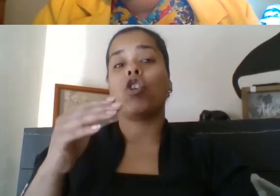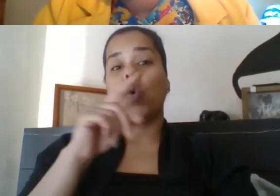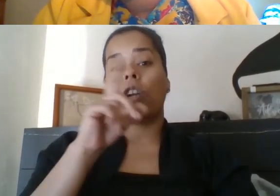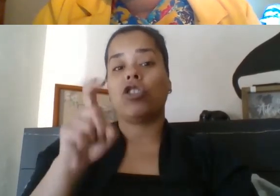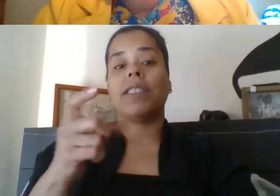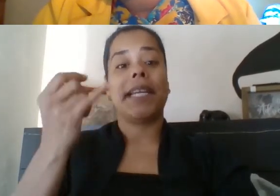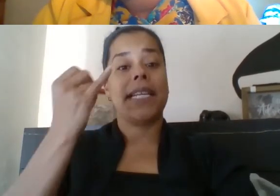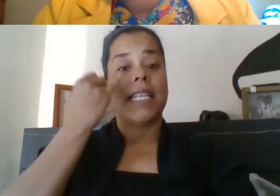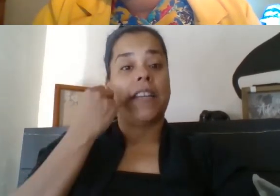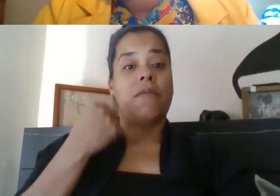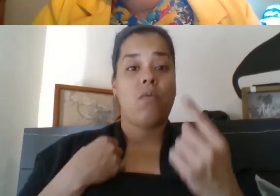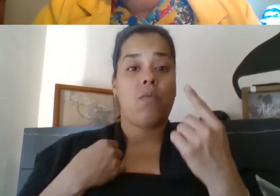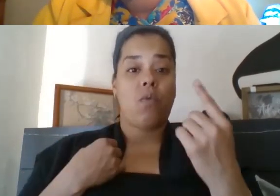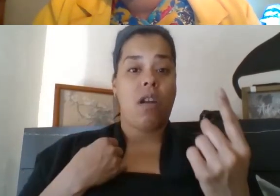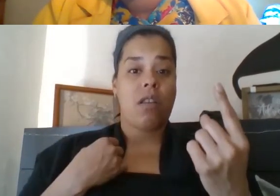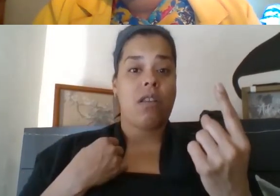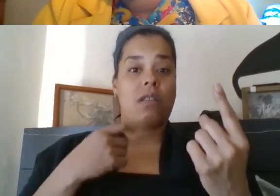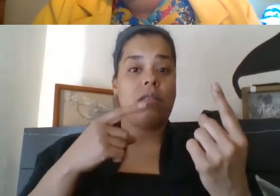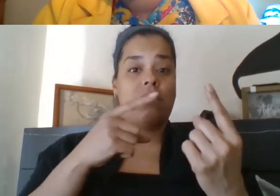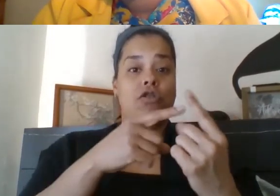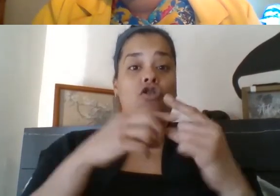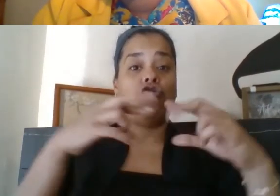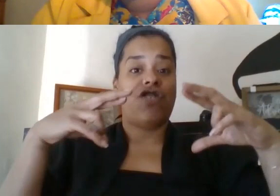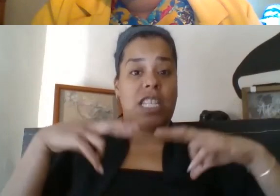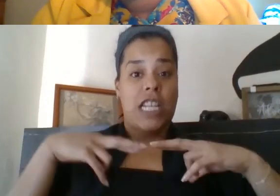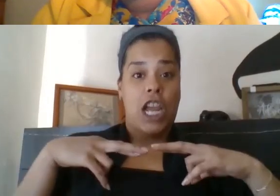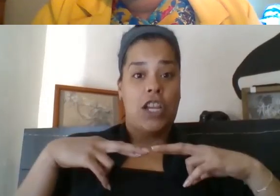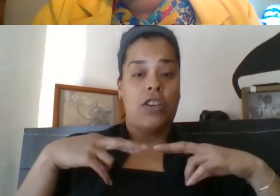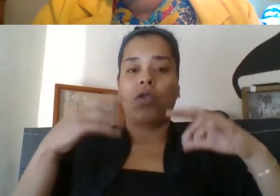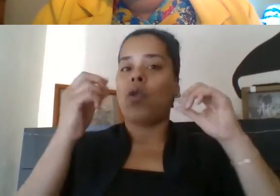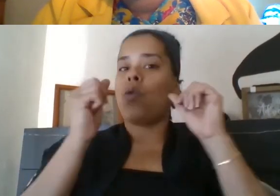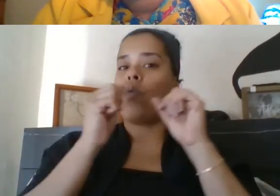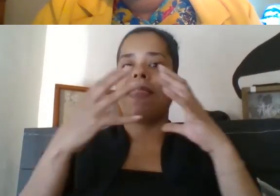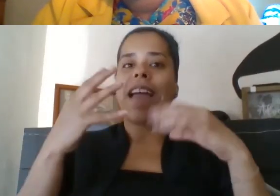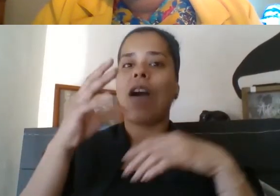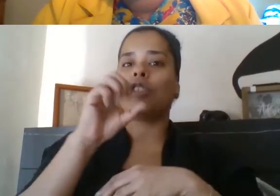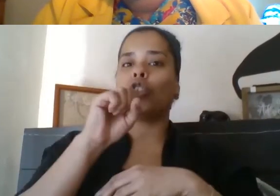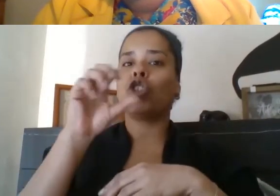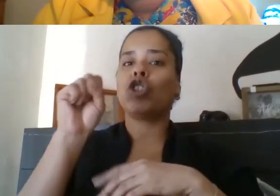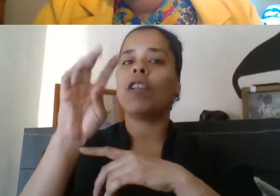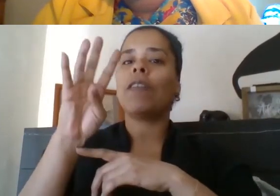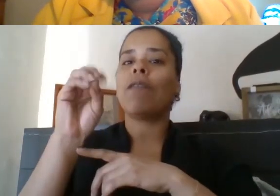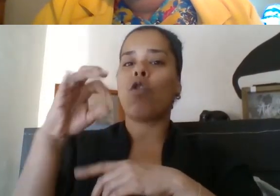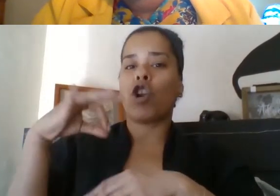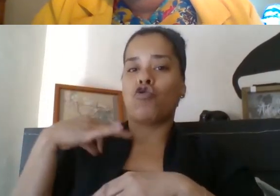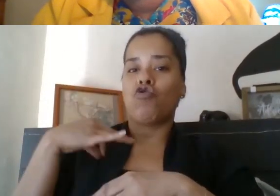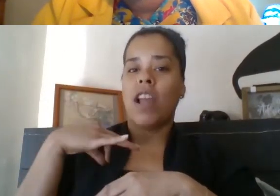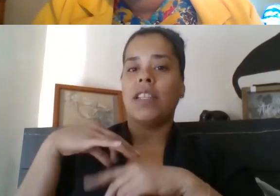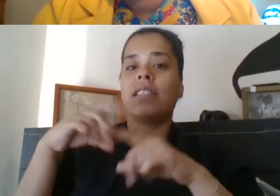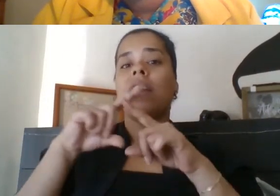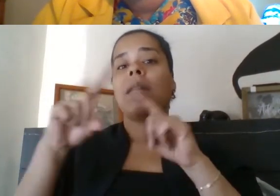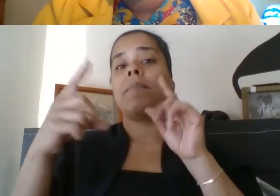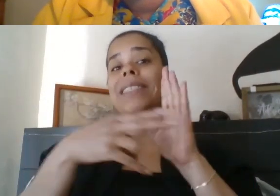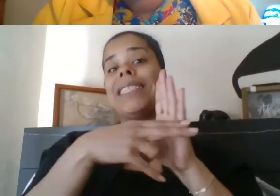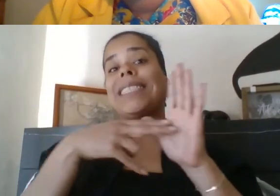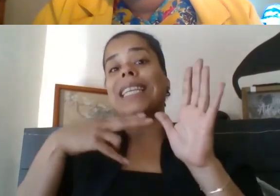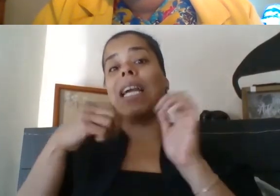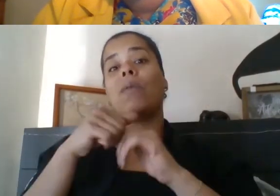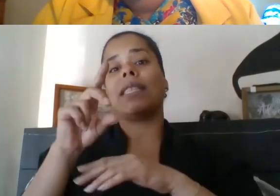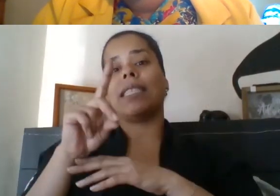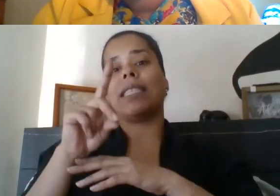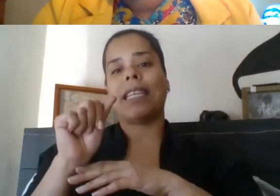retired, Yes. without 40 credits on Social Security, but diagnosed with a disabling condition, how